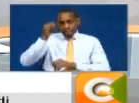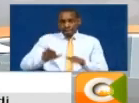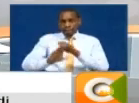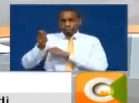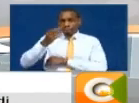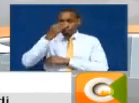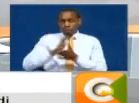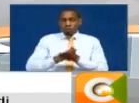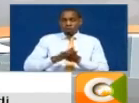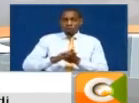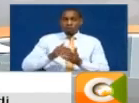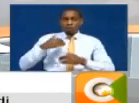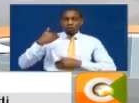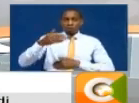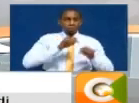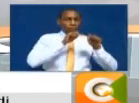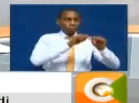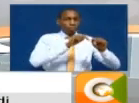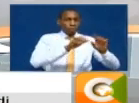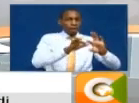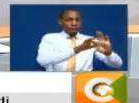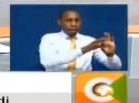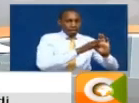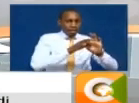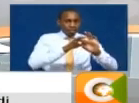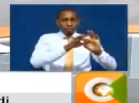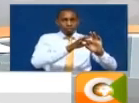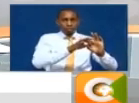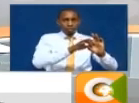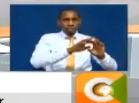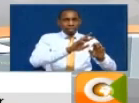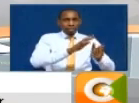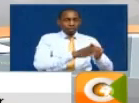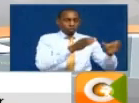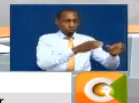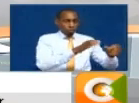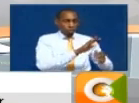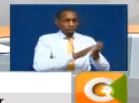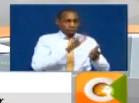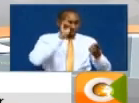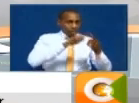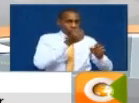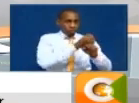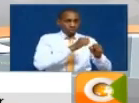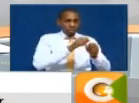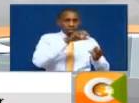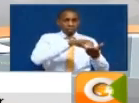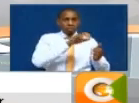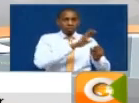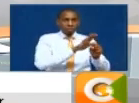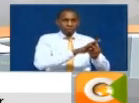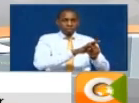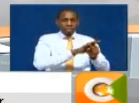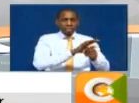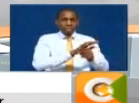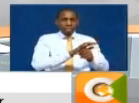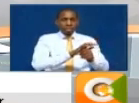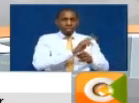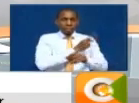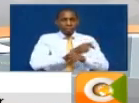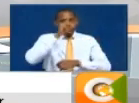has repeatedly accused his Azimio La Moja Kenya competitors of seeking to create more positions of power